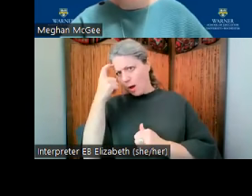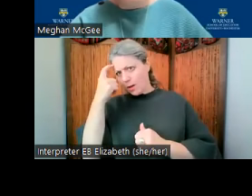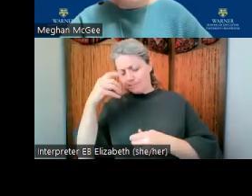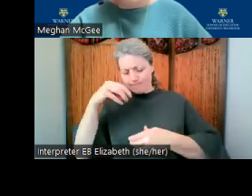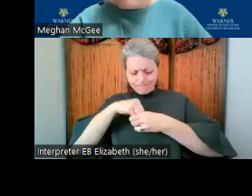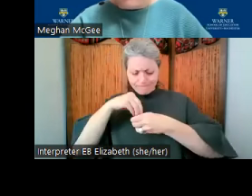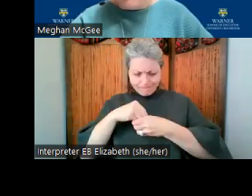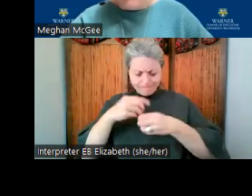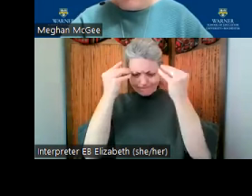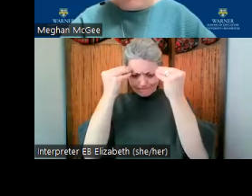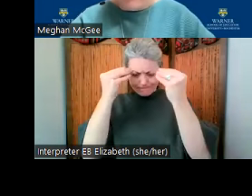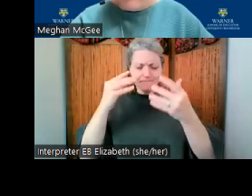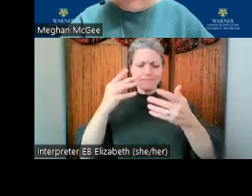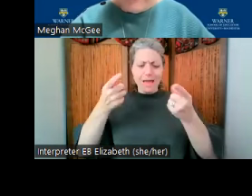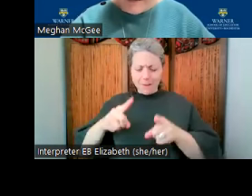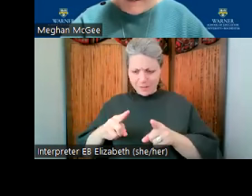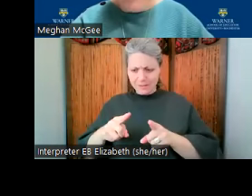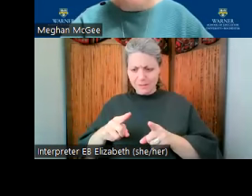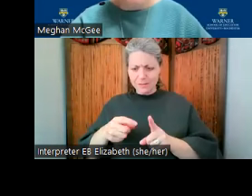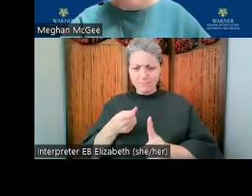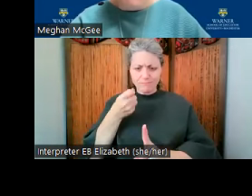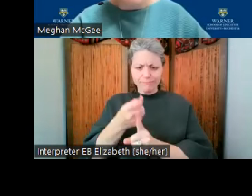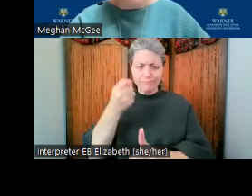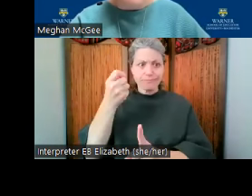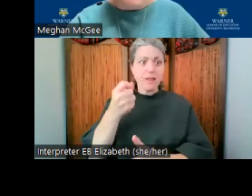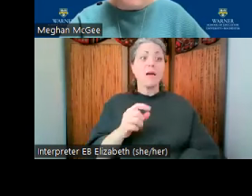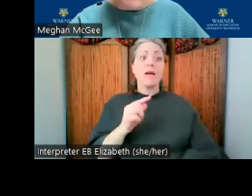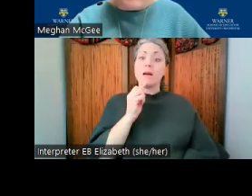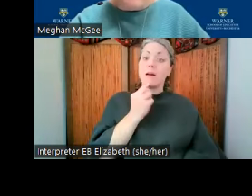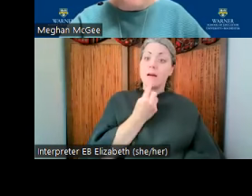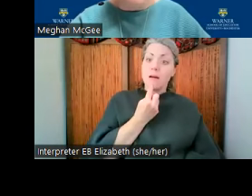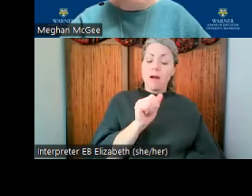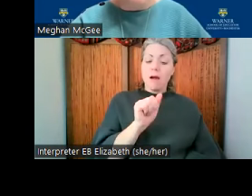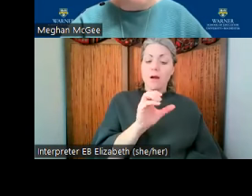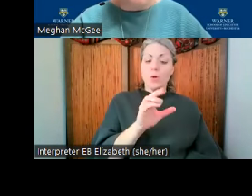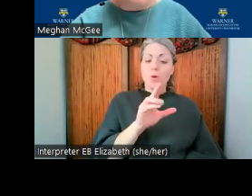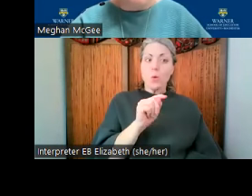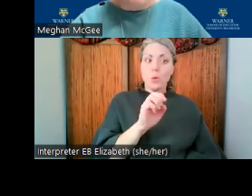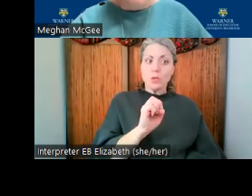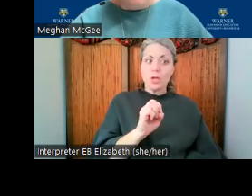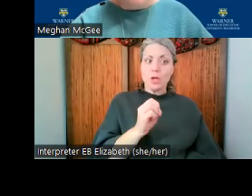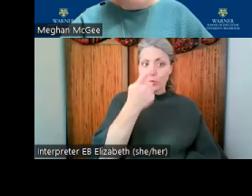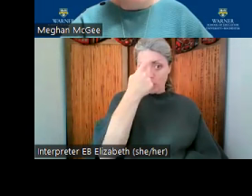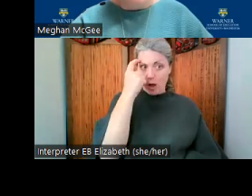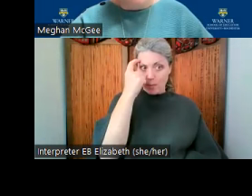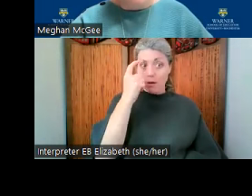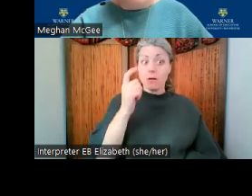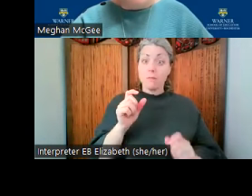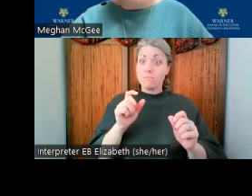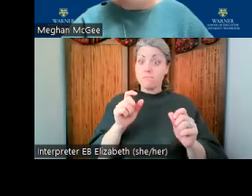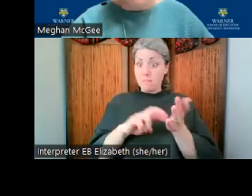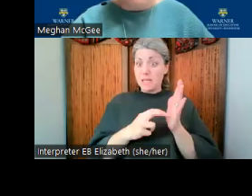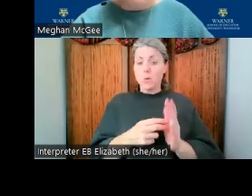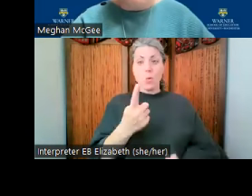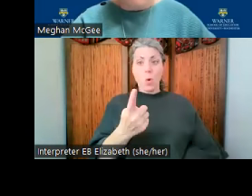refers to a single accident or incident, which could be something like an accident or